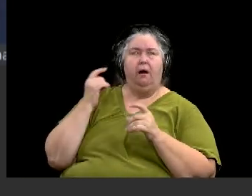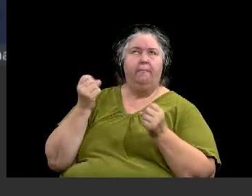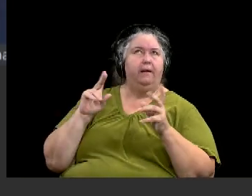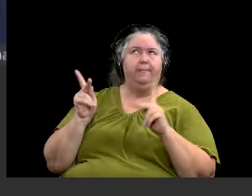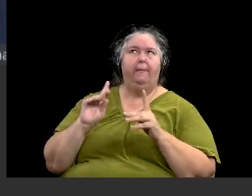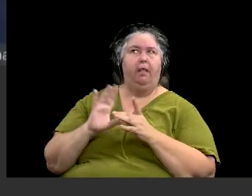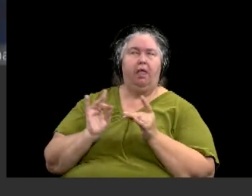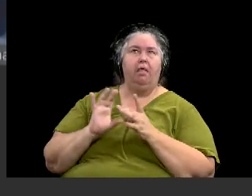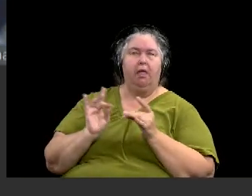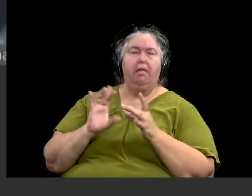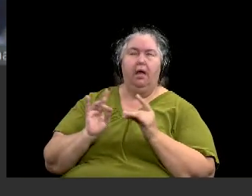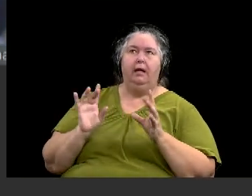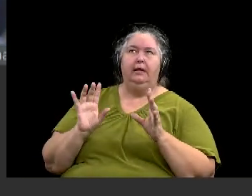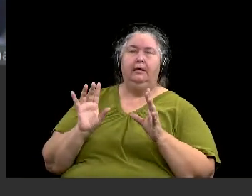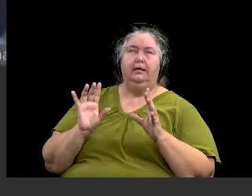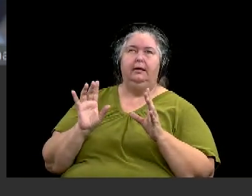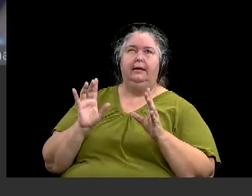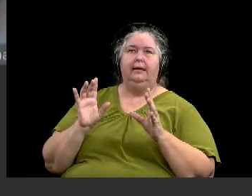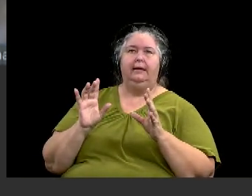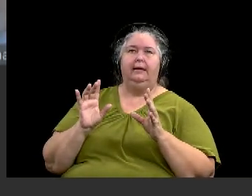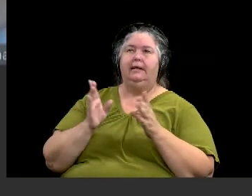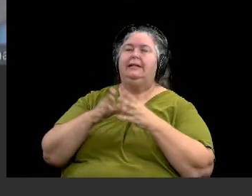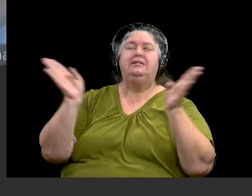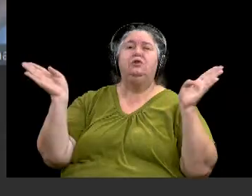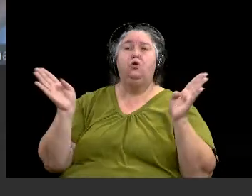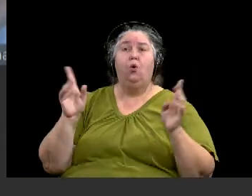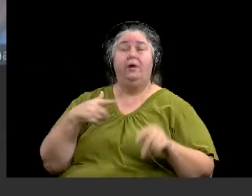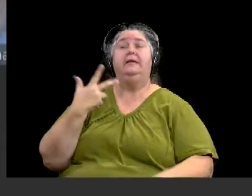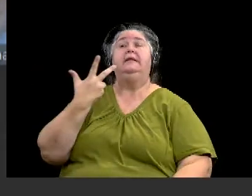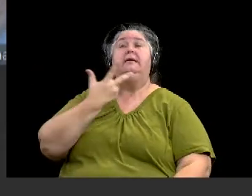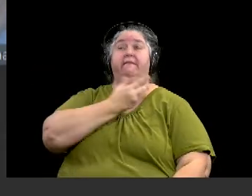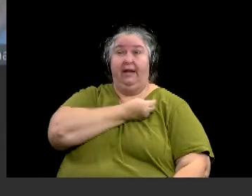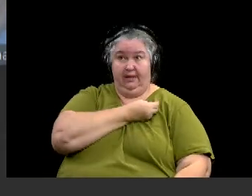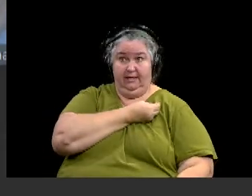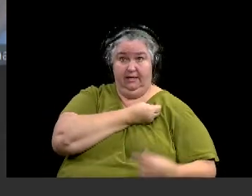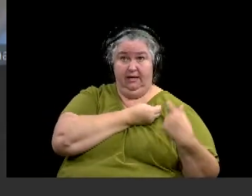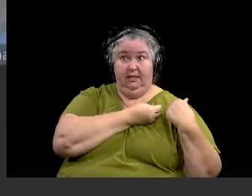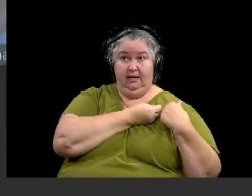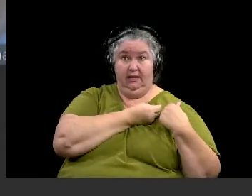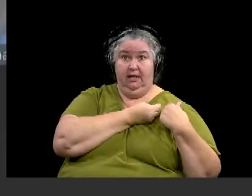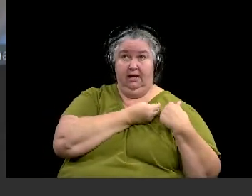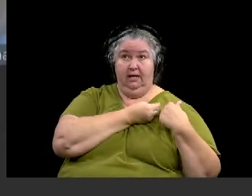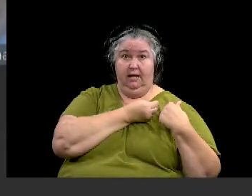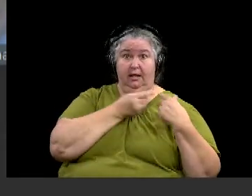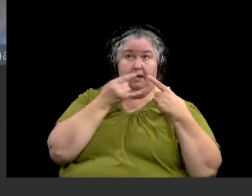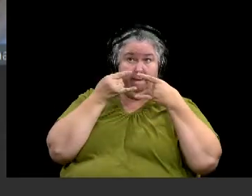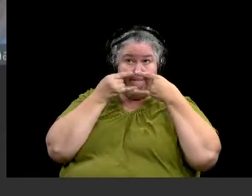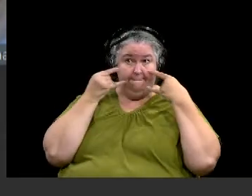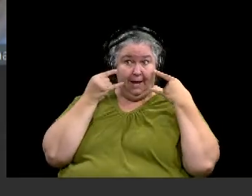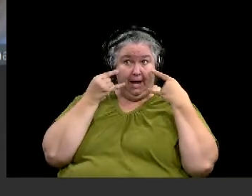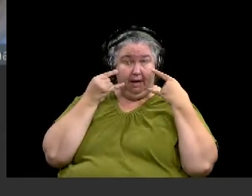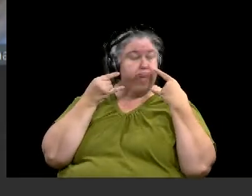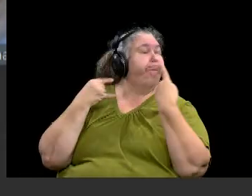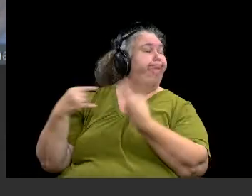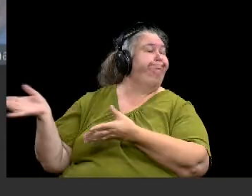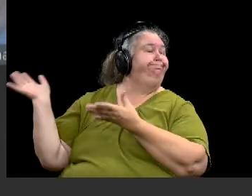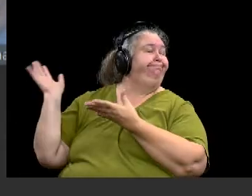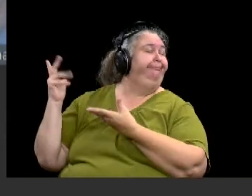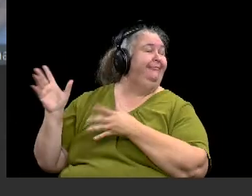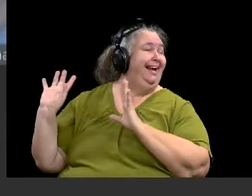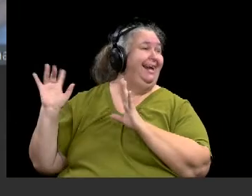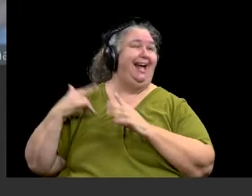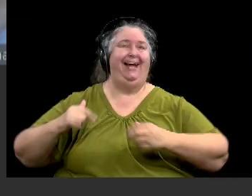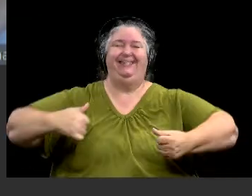you get the vaccine, does that mean that I can just throw the mask away? Does that mean that I can just go back to hugging people and, I'm free of